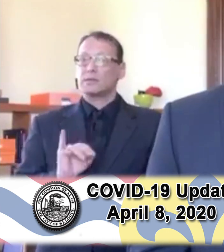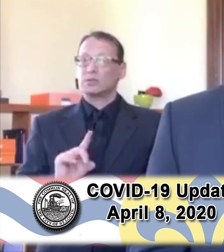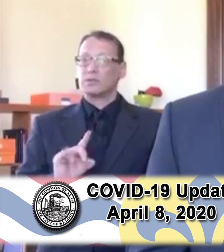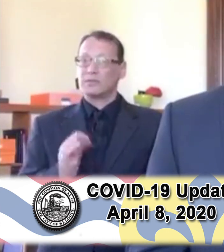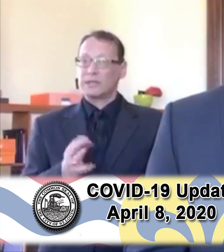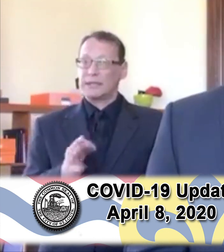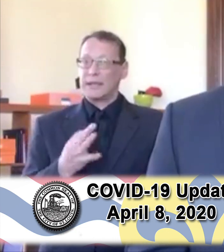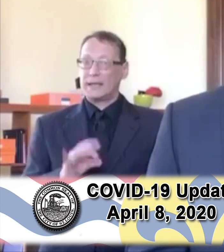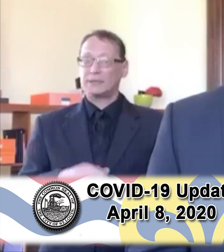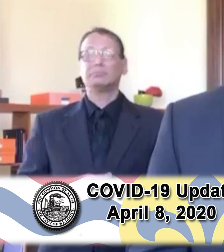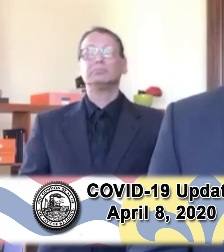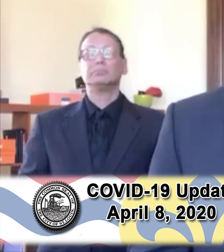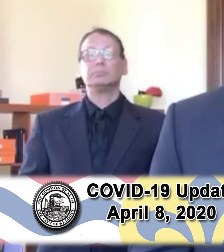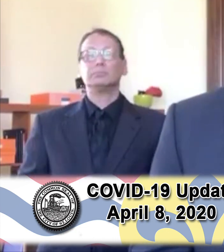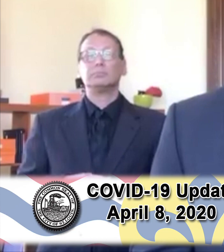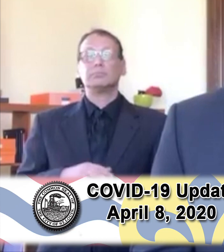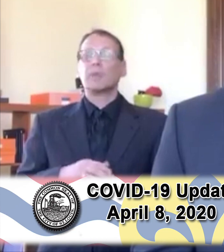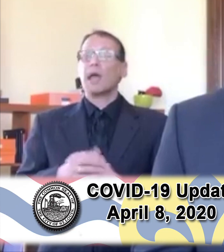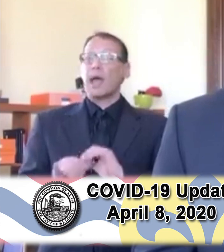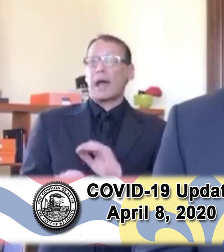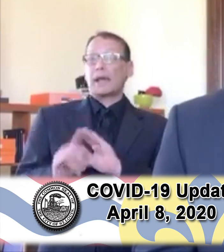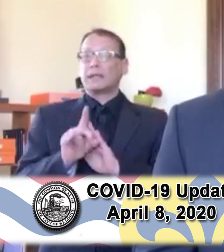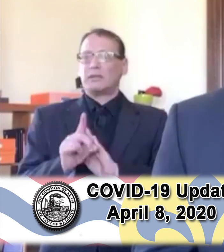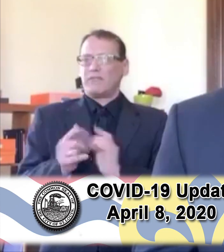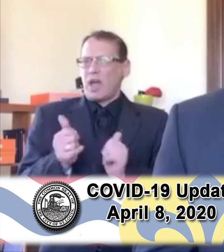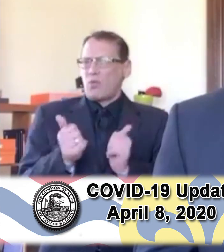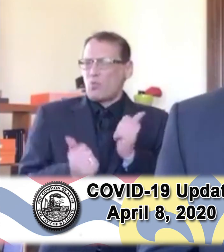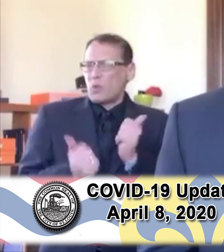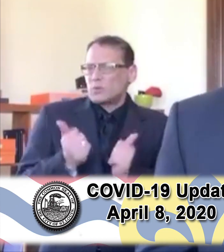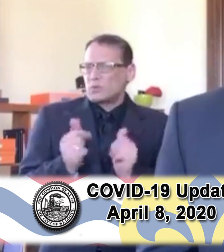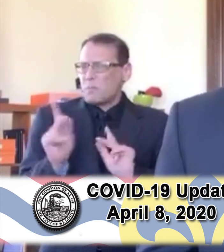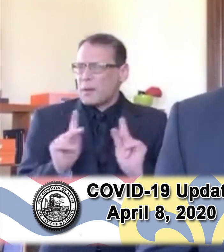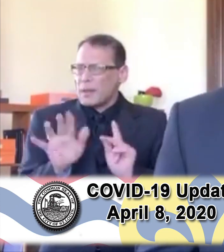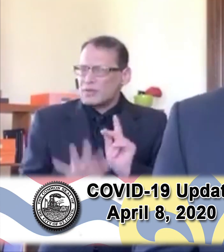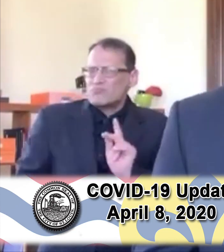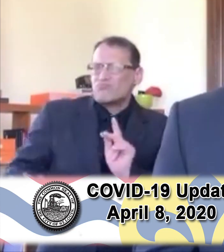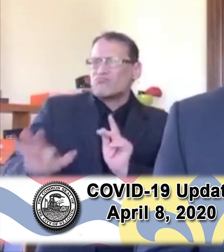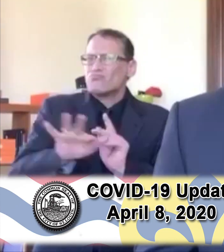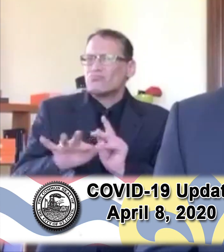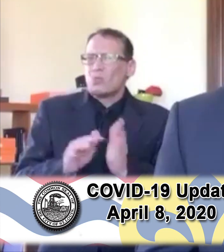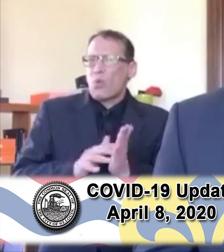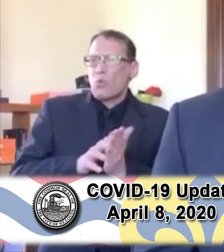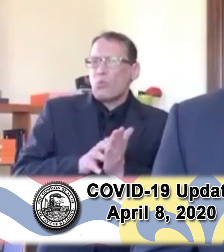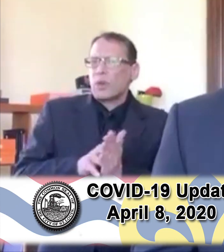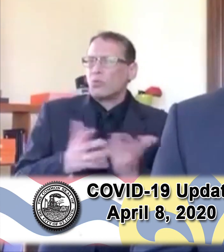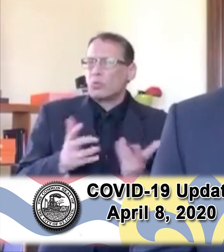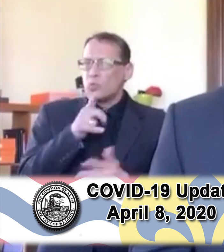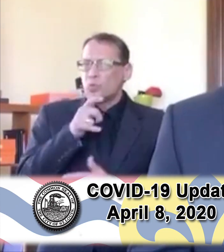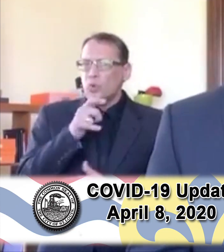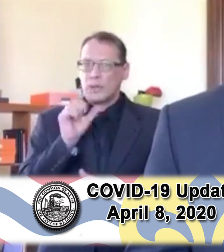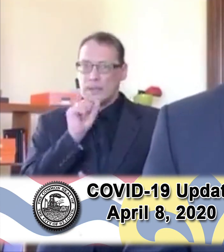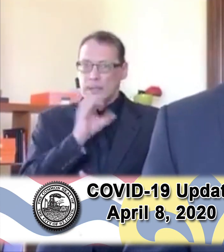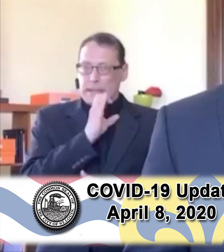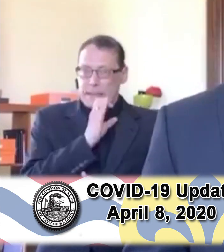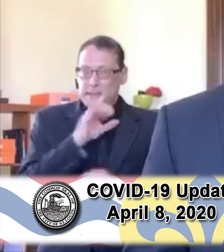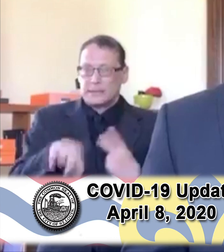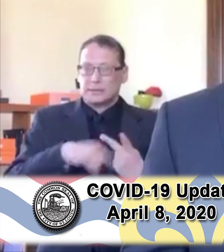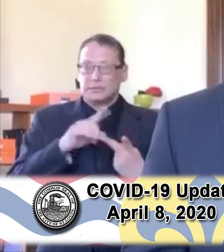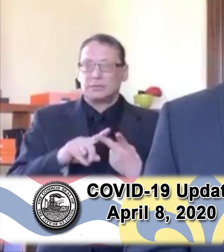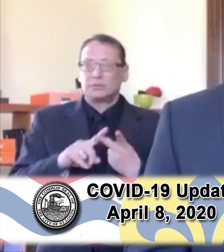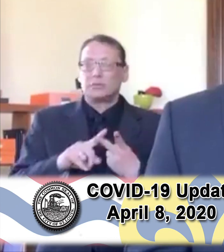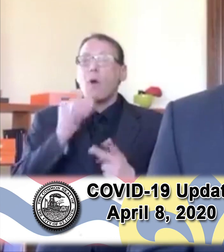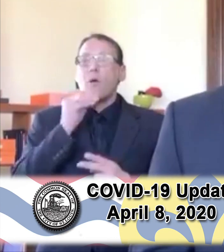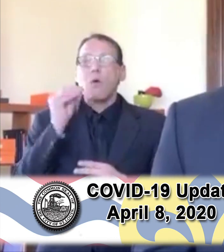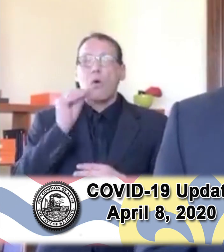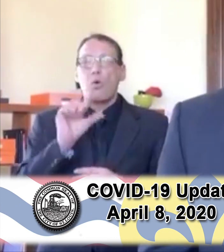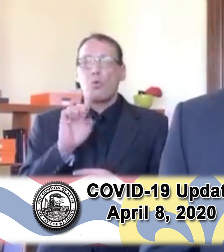is identifying vulnerable populations within our community. One of those vulnerable populations are the elderly as well as unhoused individuals.